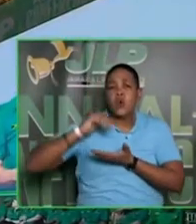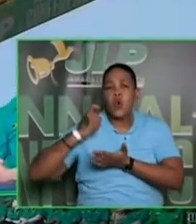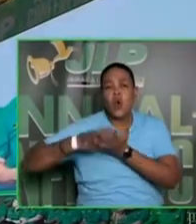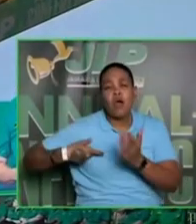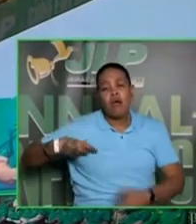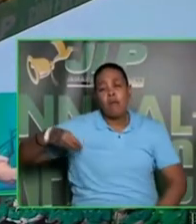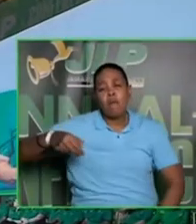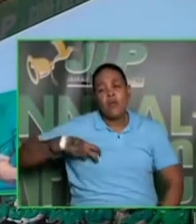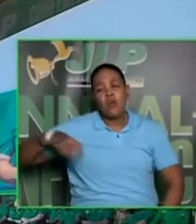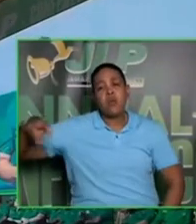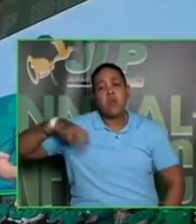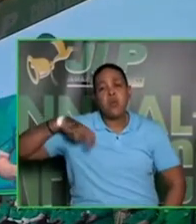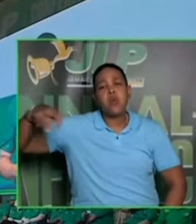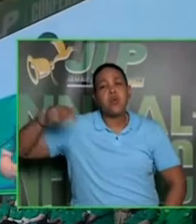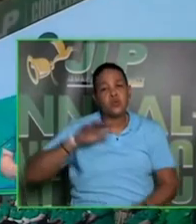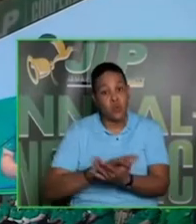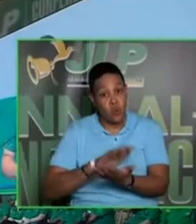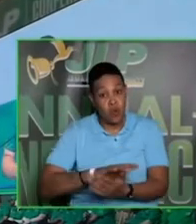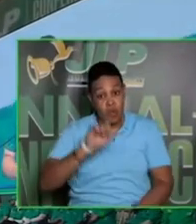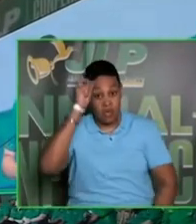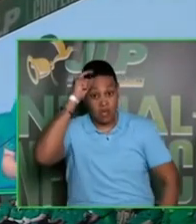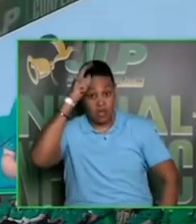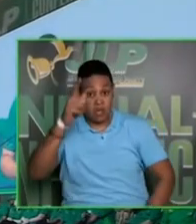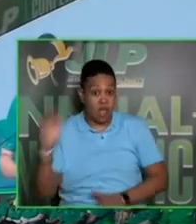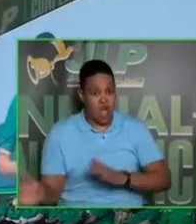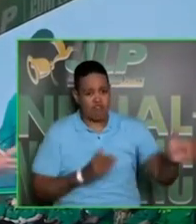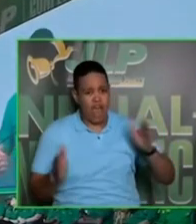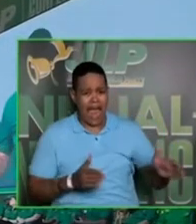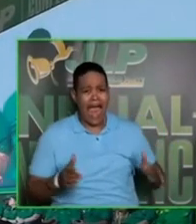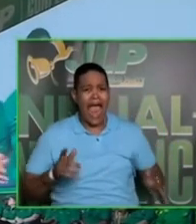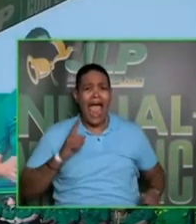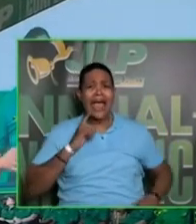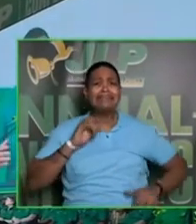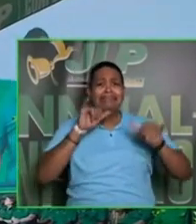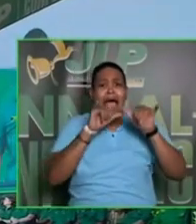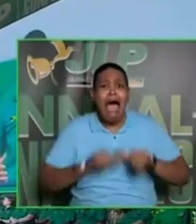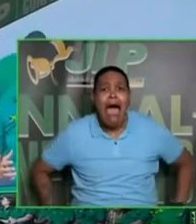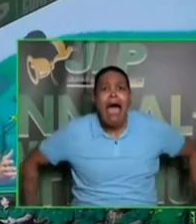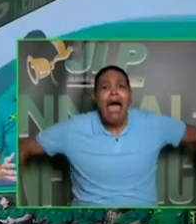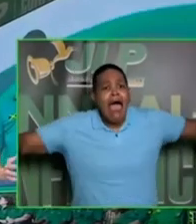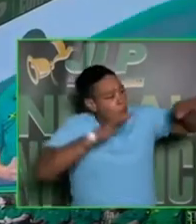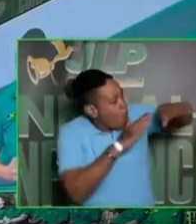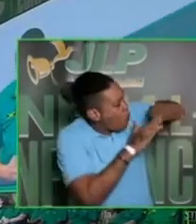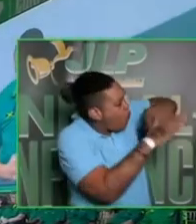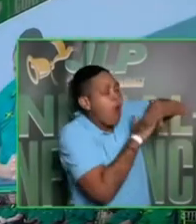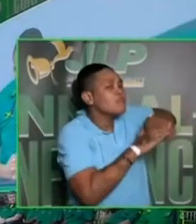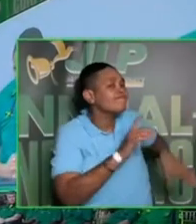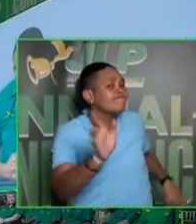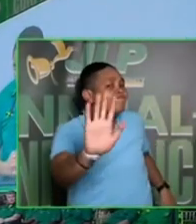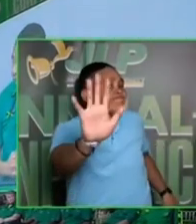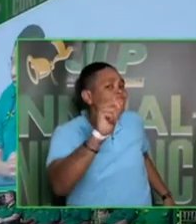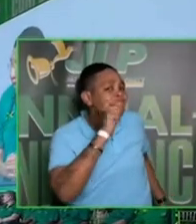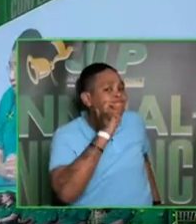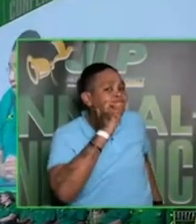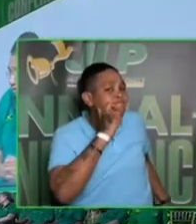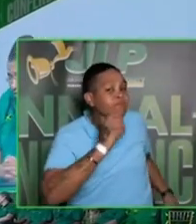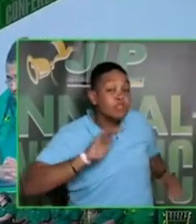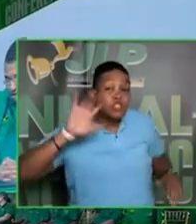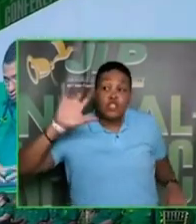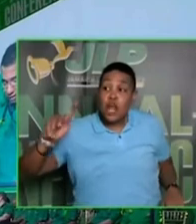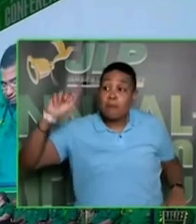to students. However, the arrangement is not universal or evenly applied. The Jamaica Labour